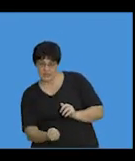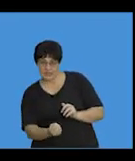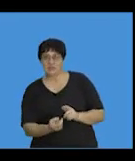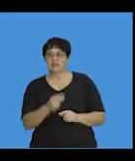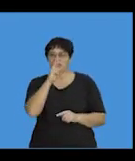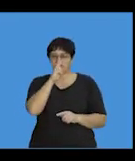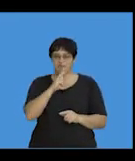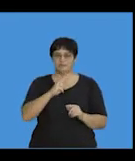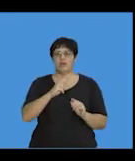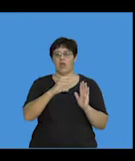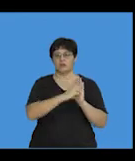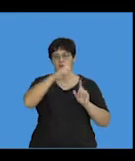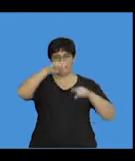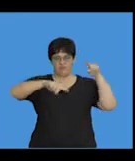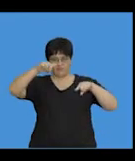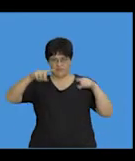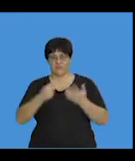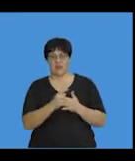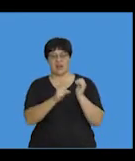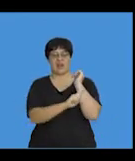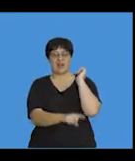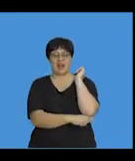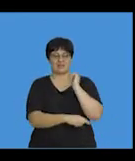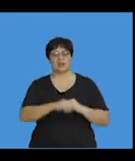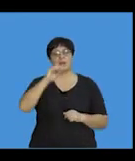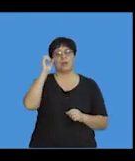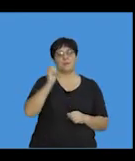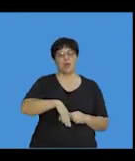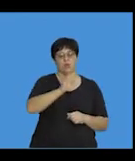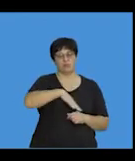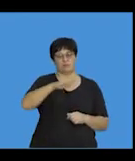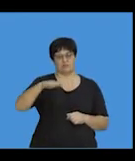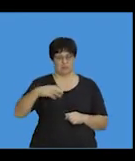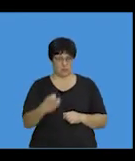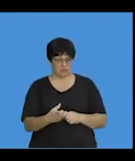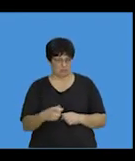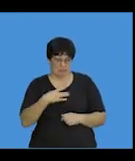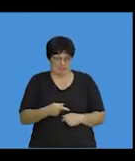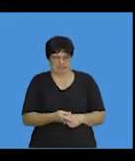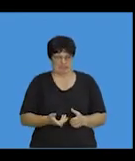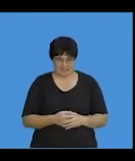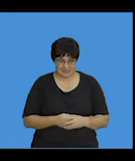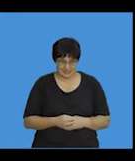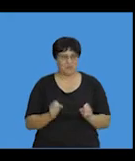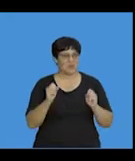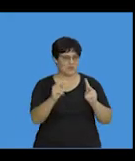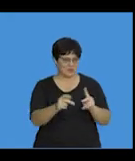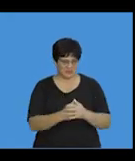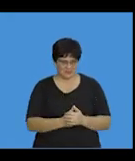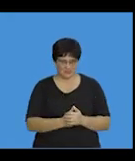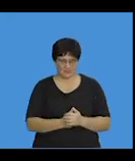at graphs. And of course, then there's that last little bit of bouncing balls, which we don't always like, but it's okay.